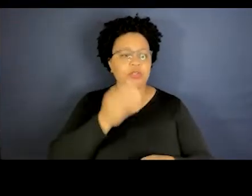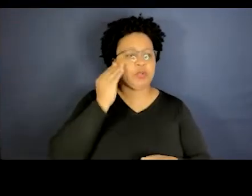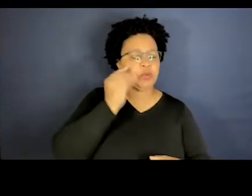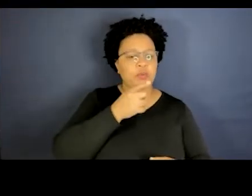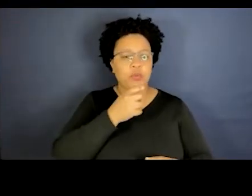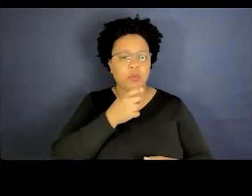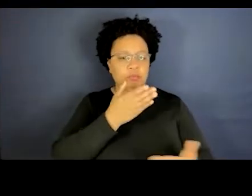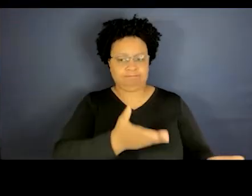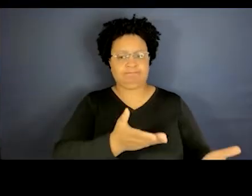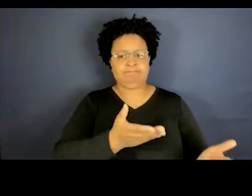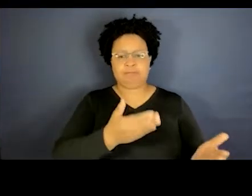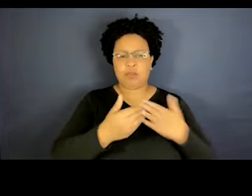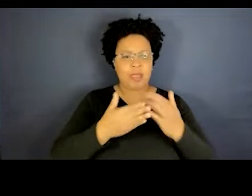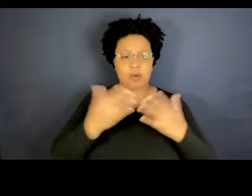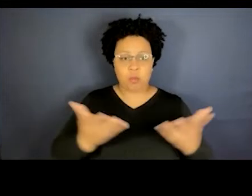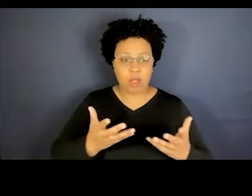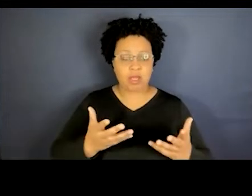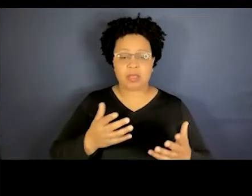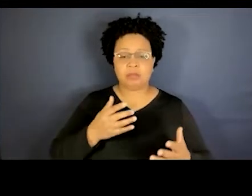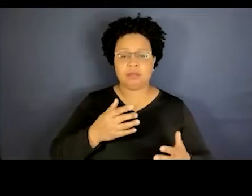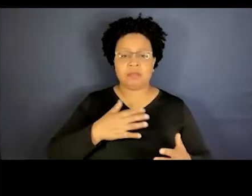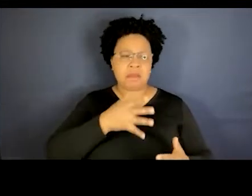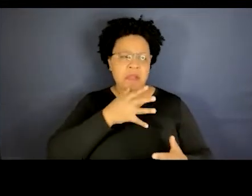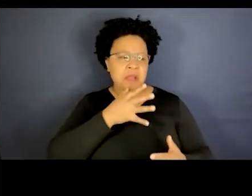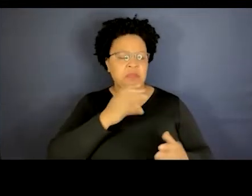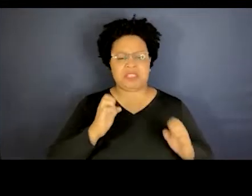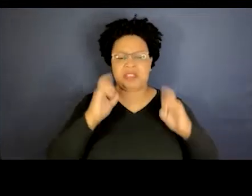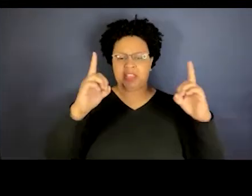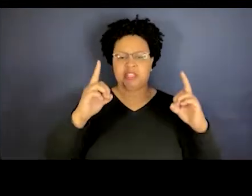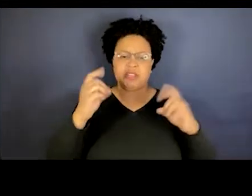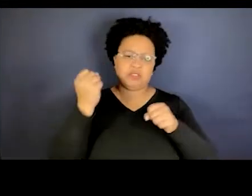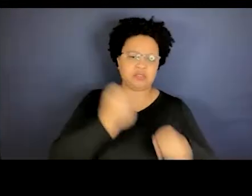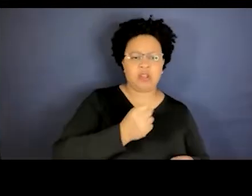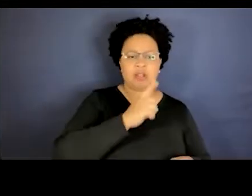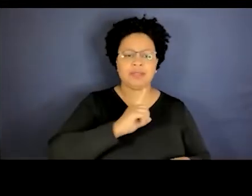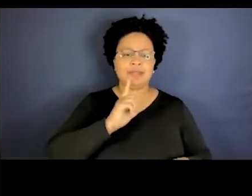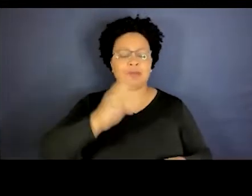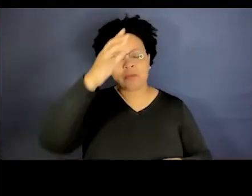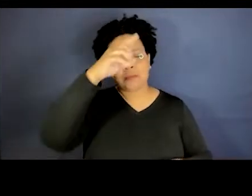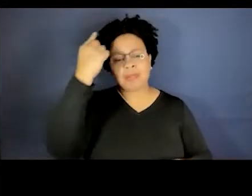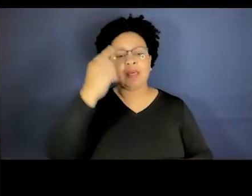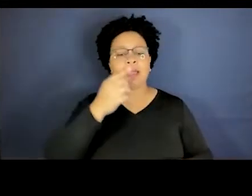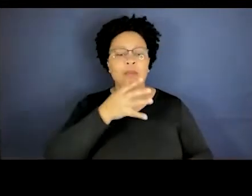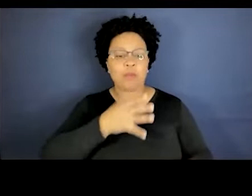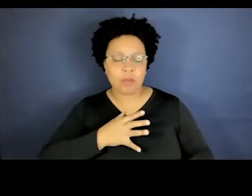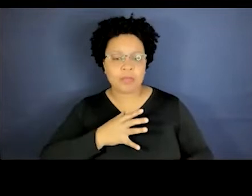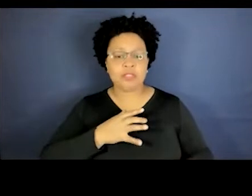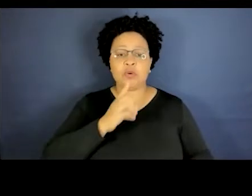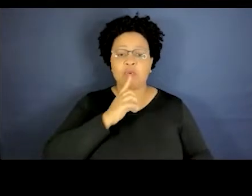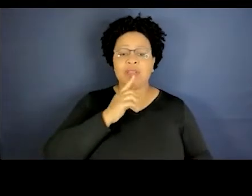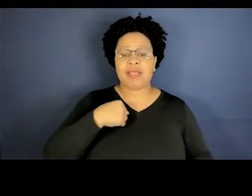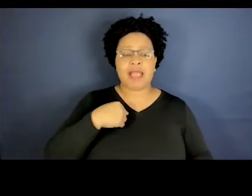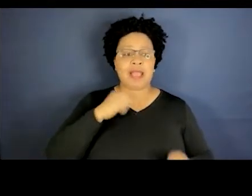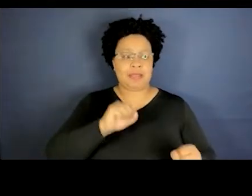she walked into a room, no matter what. She was an educated, strong, single Black woman, and that was important. So I can truly relate to